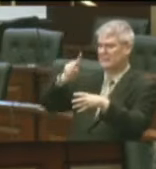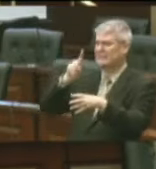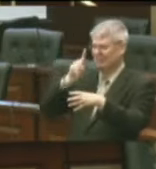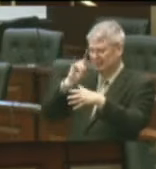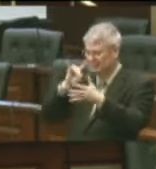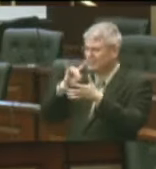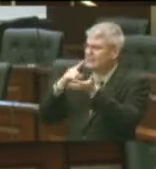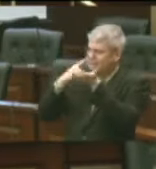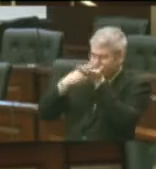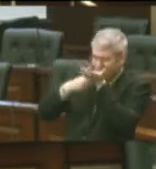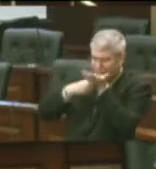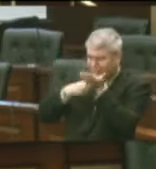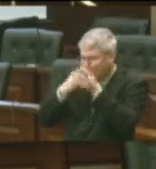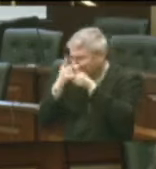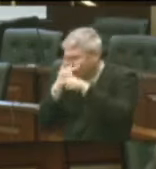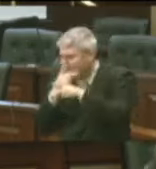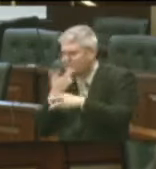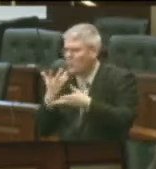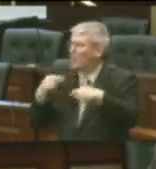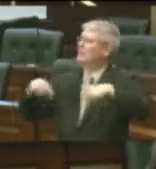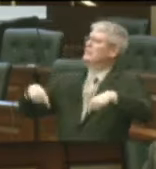We put some money into behavioral health.